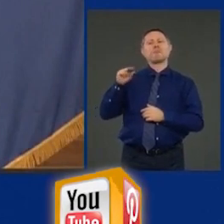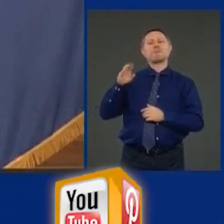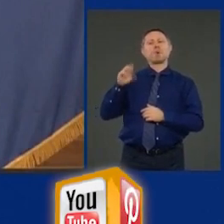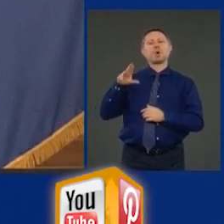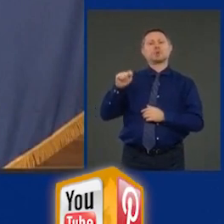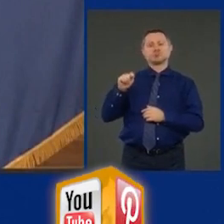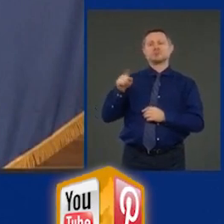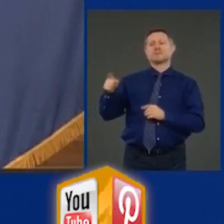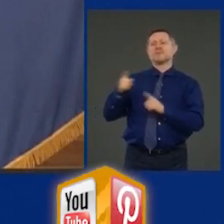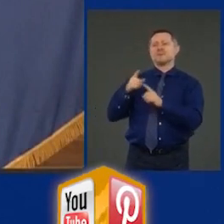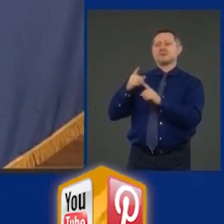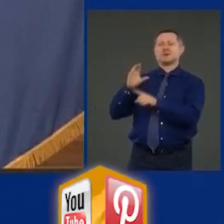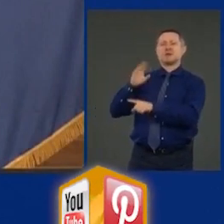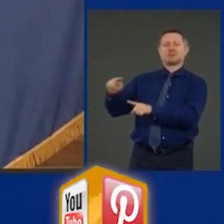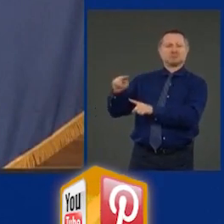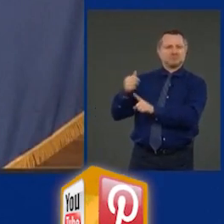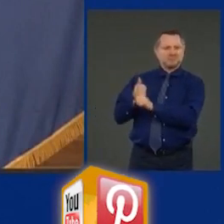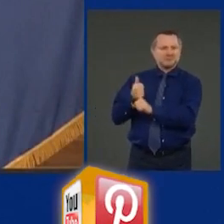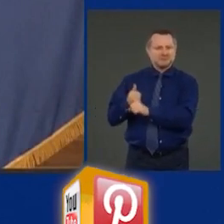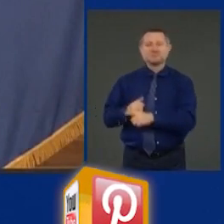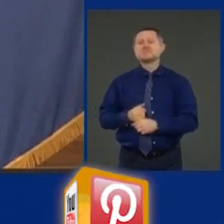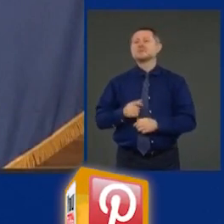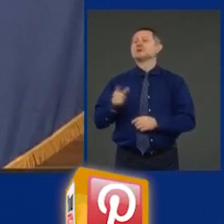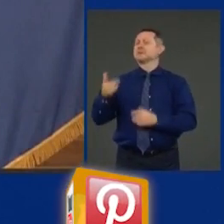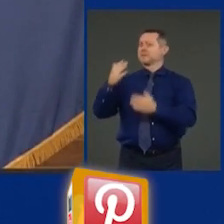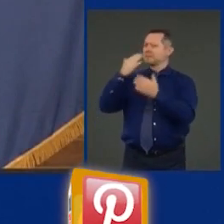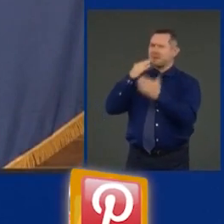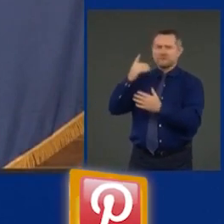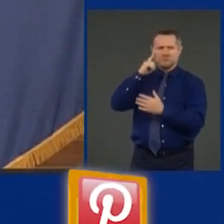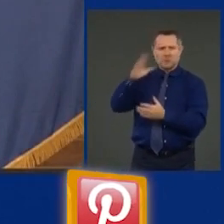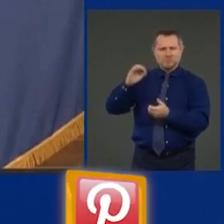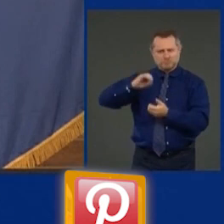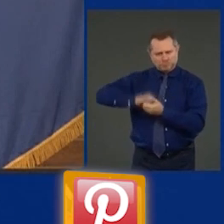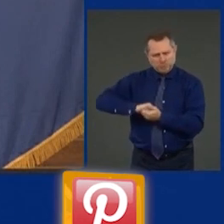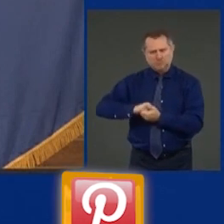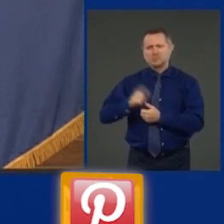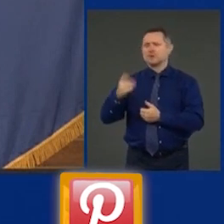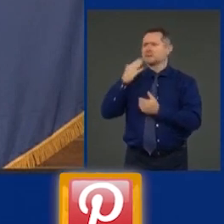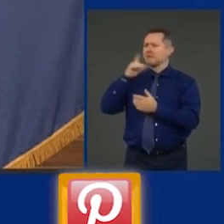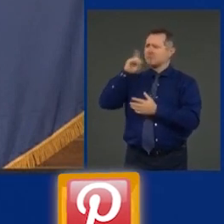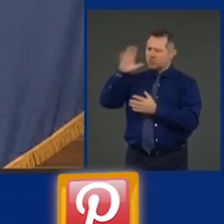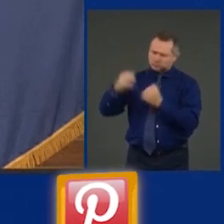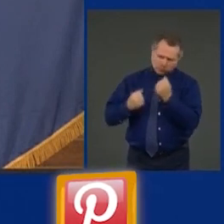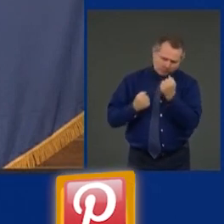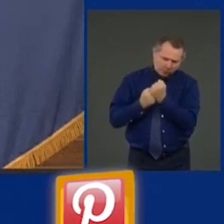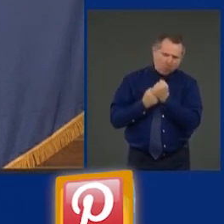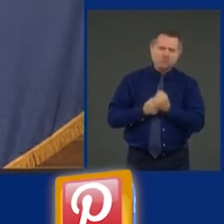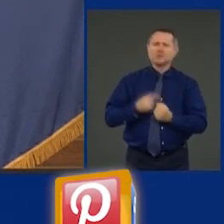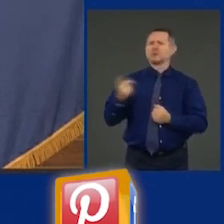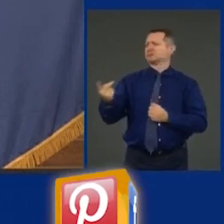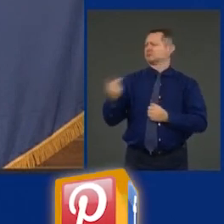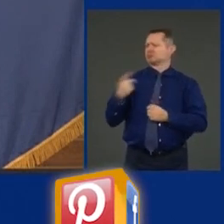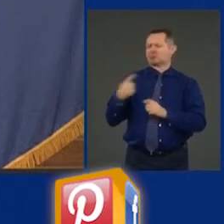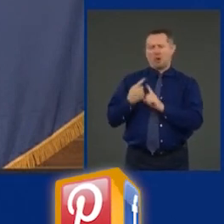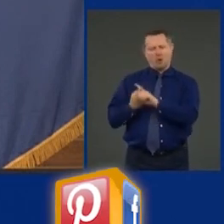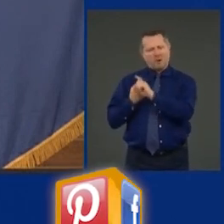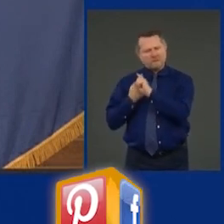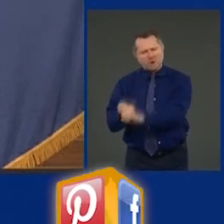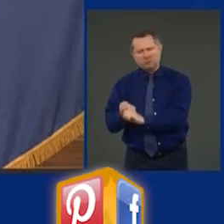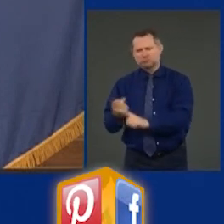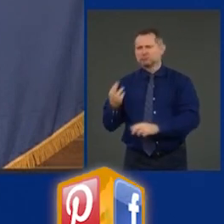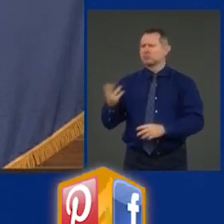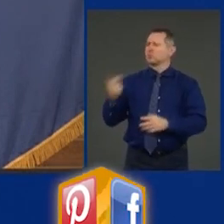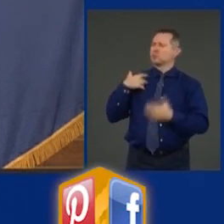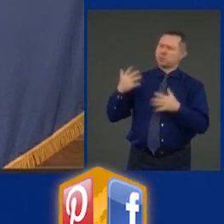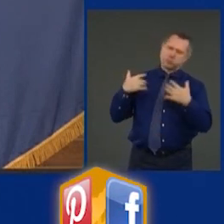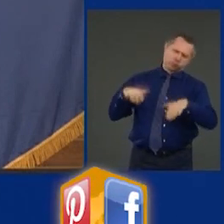thank you very much for your partnership. Thank you for the personal support and personal friendship you've given me. Nobody